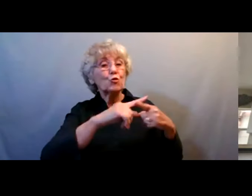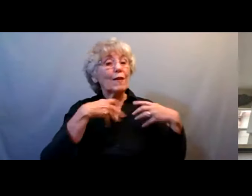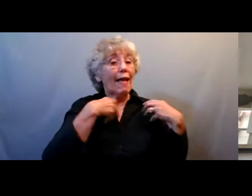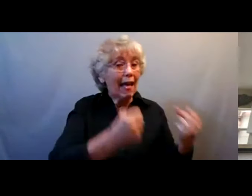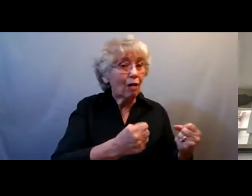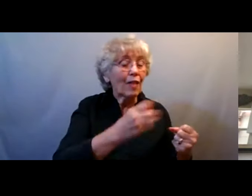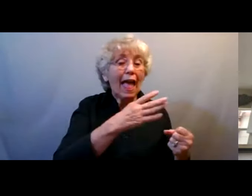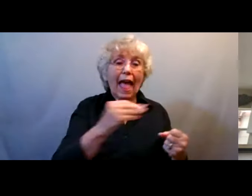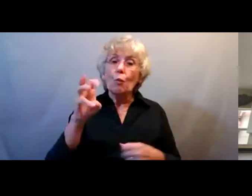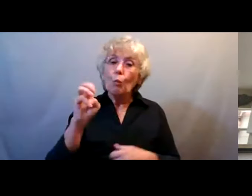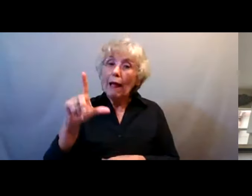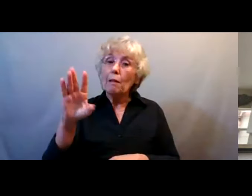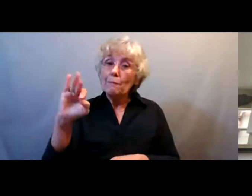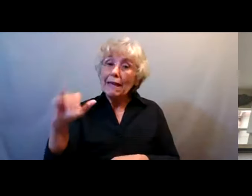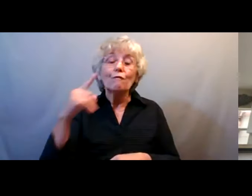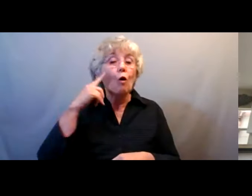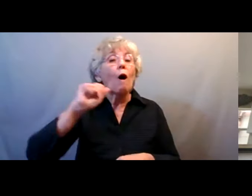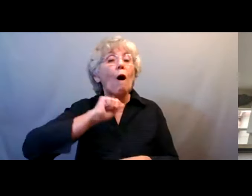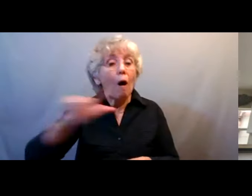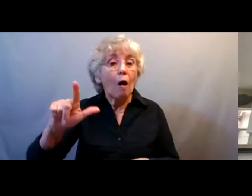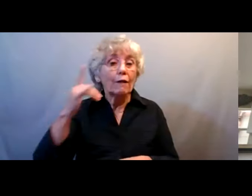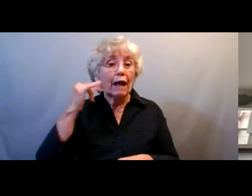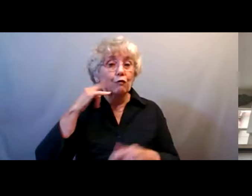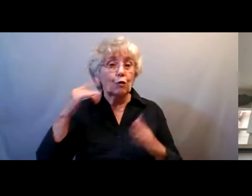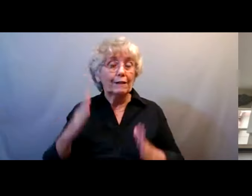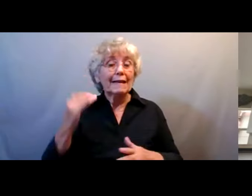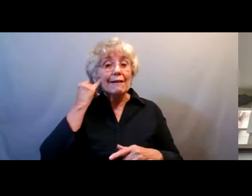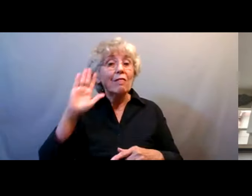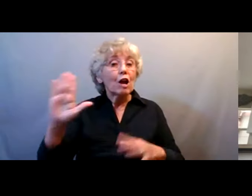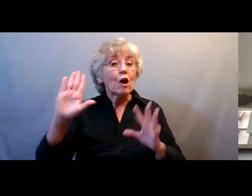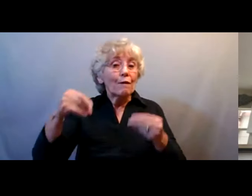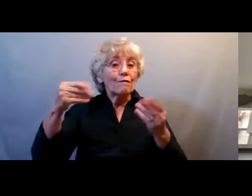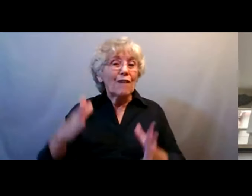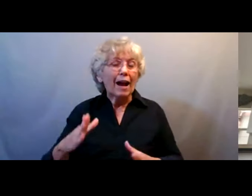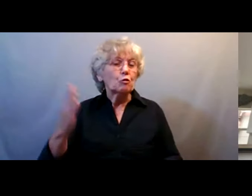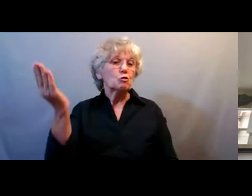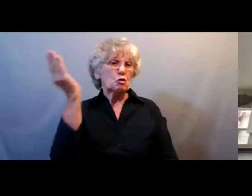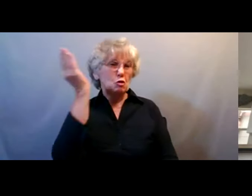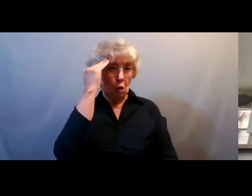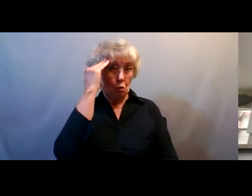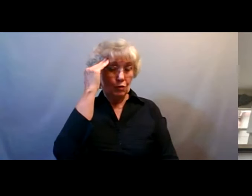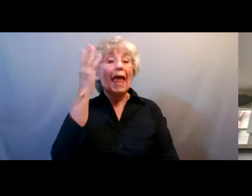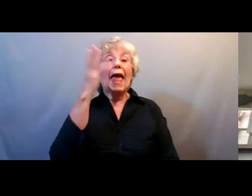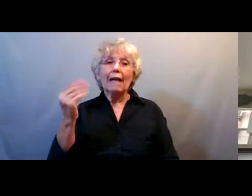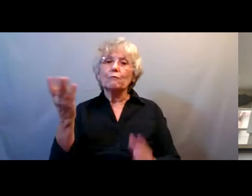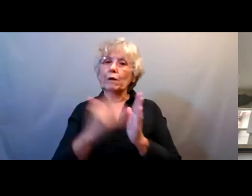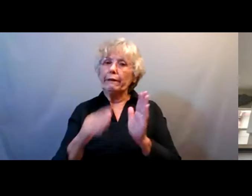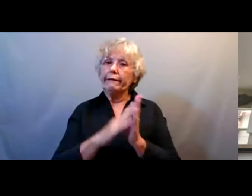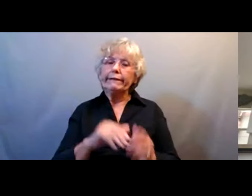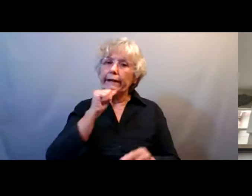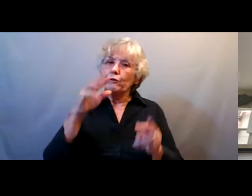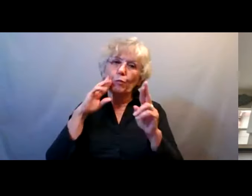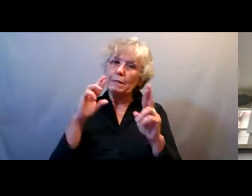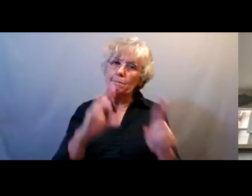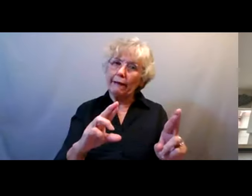of all Californians if their provider is knowingly and repeatedly disrespecting them. And